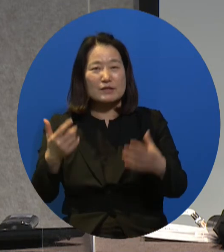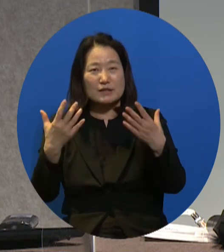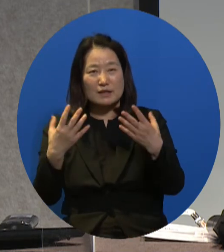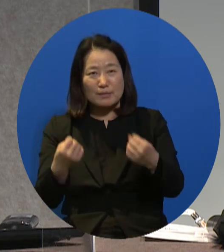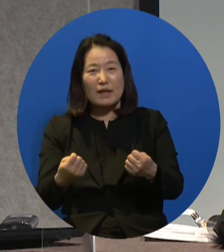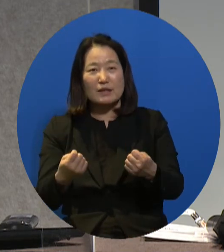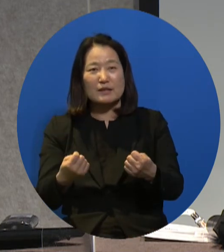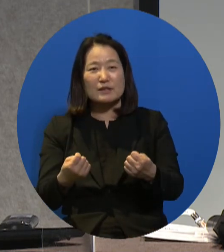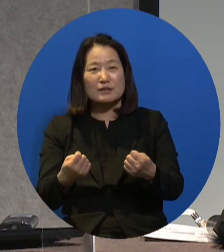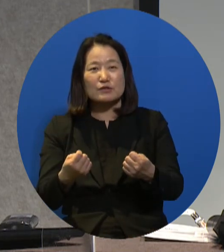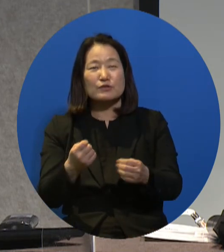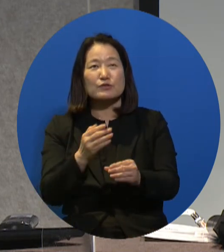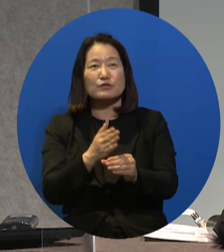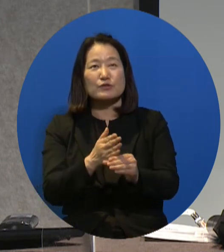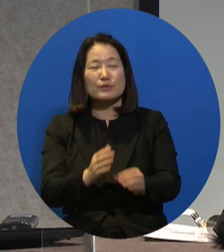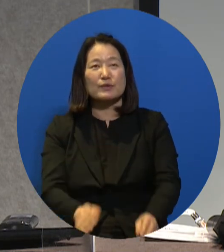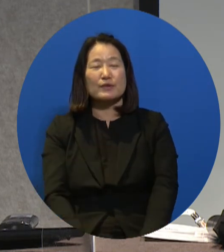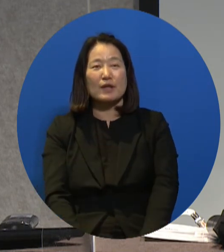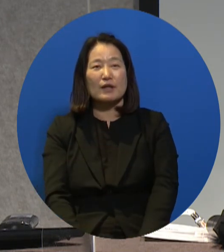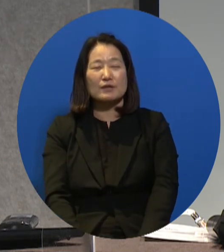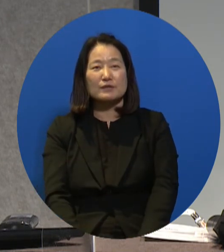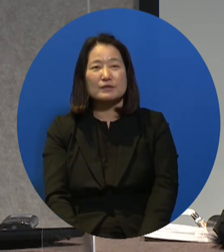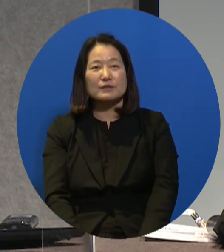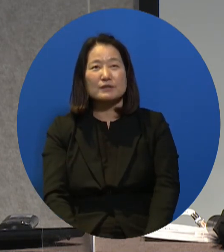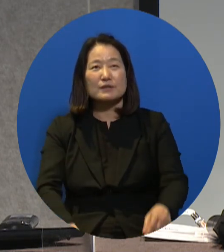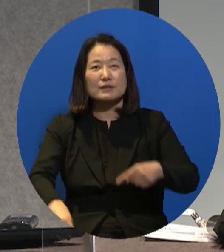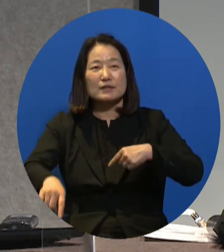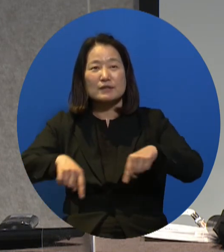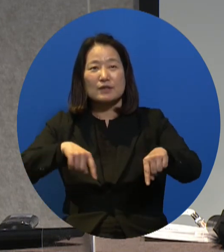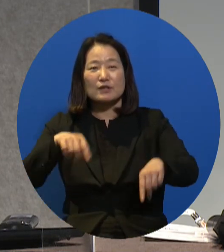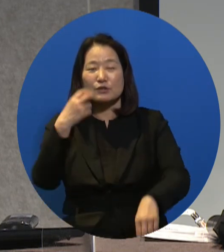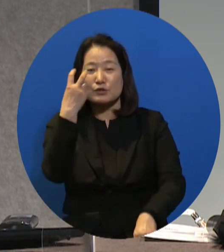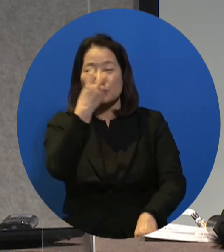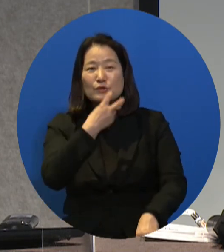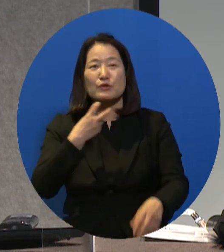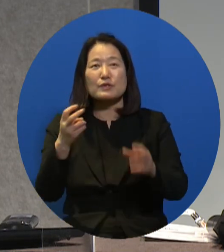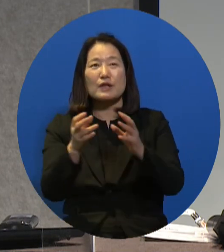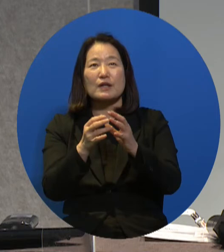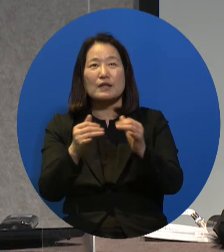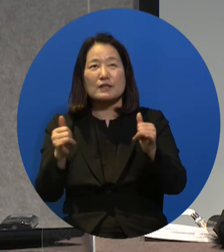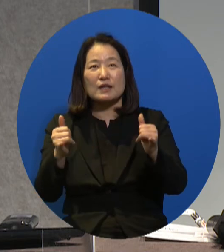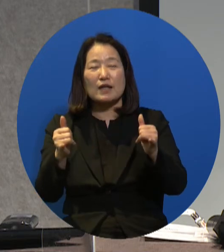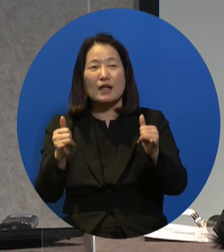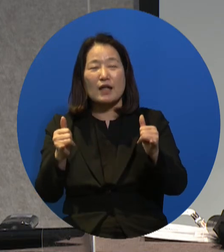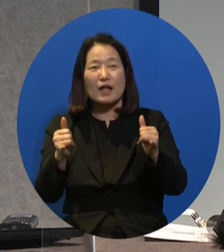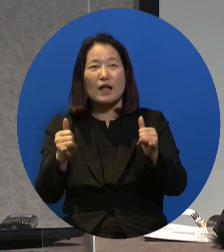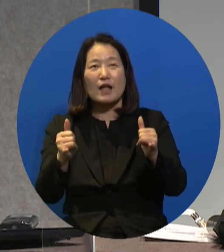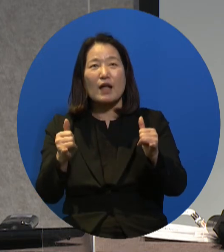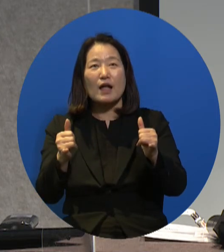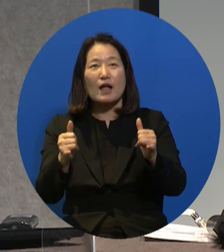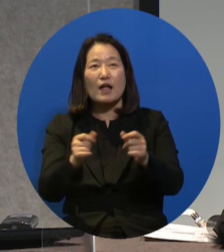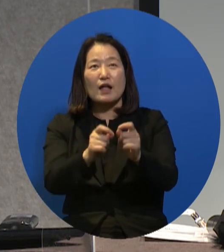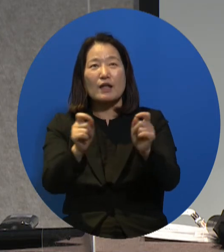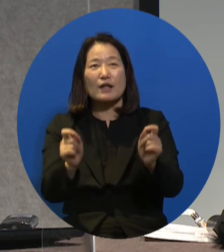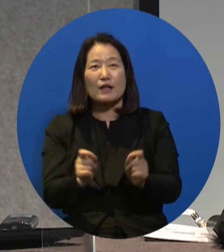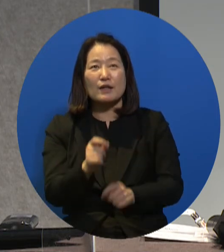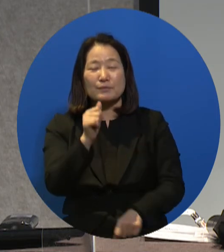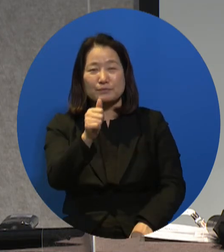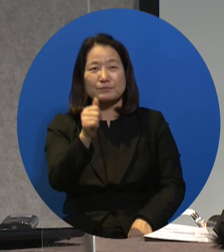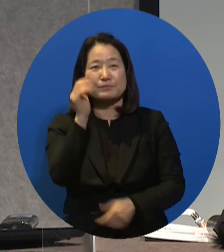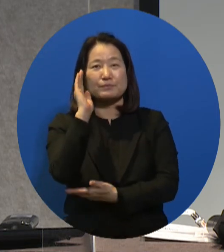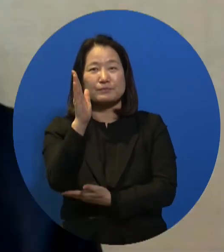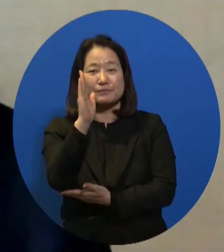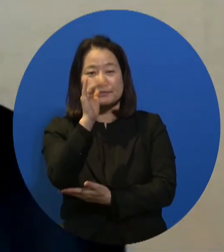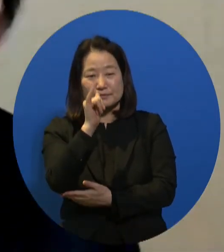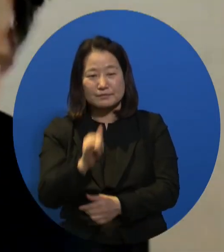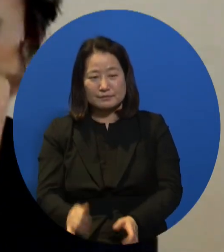she has a lot of work to do in the future as well. Now I'd like to invite Cho Gyu-bum from the National Assembly Research Service